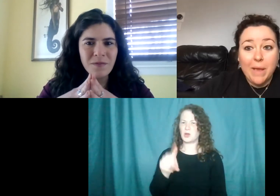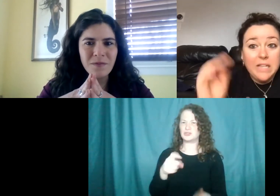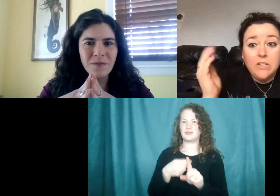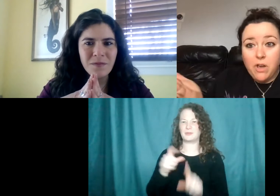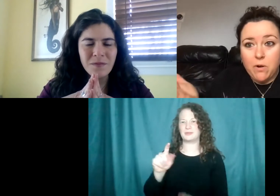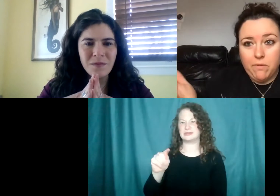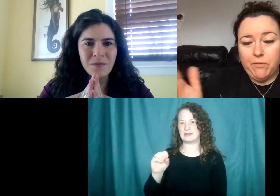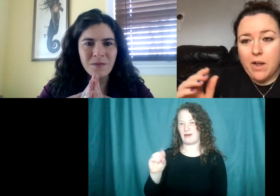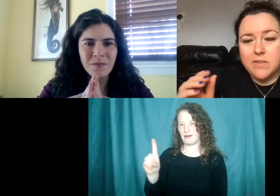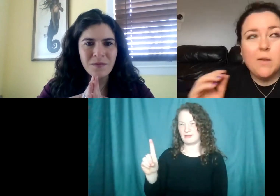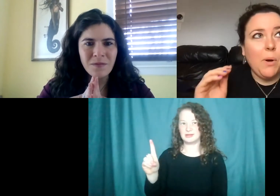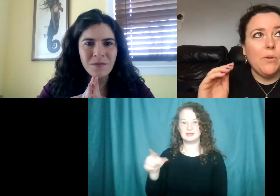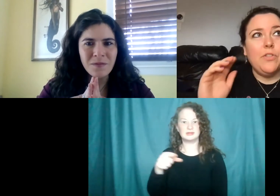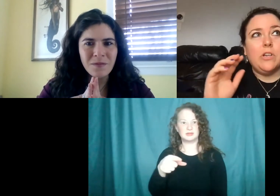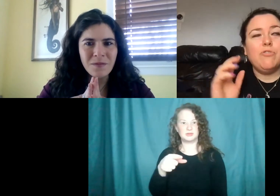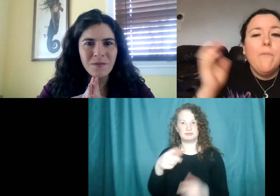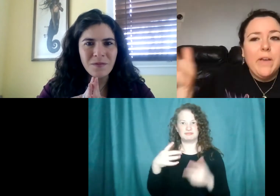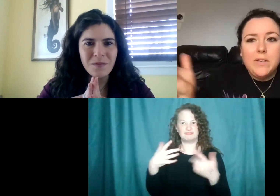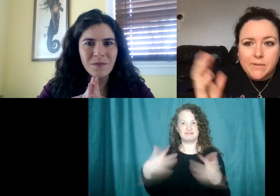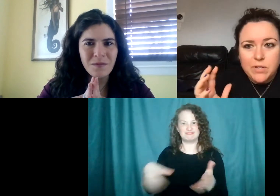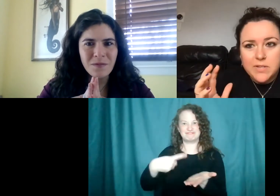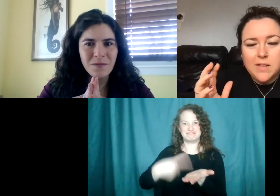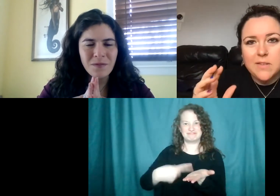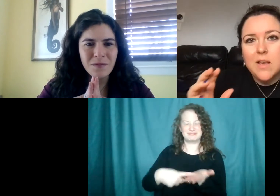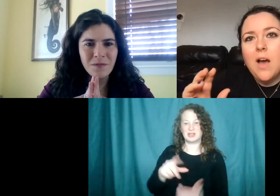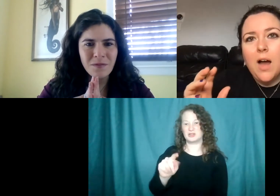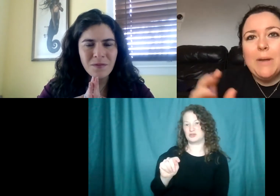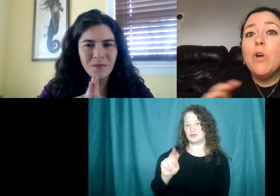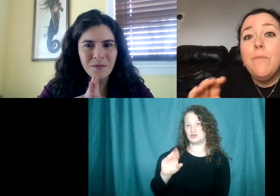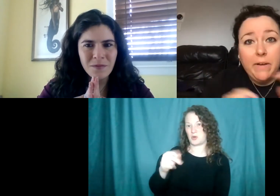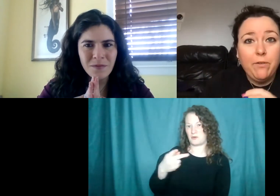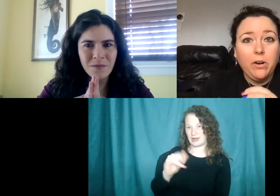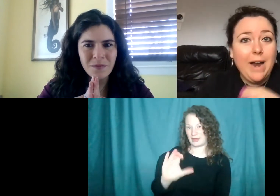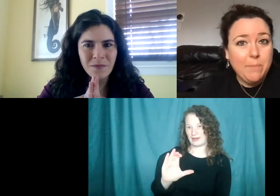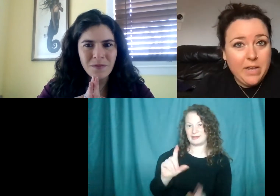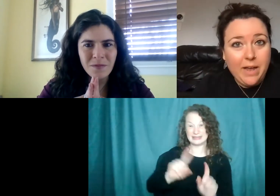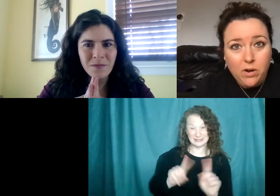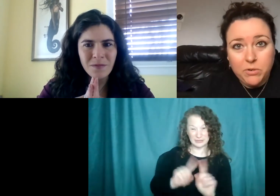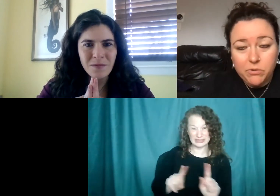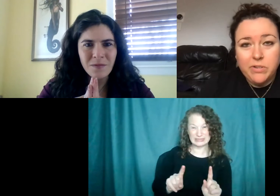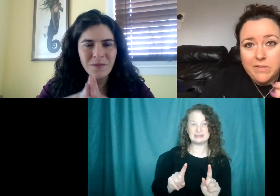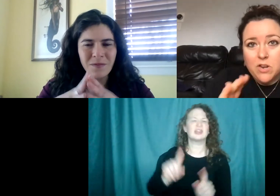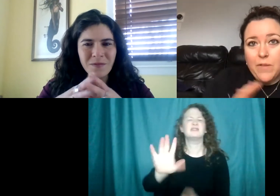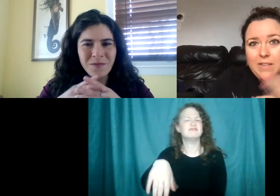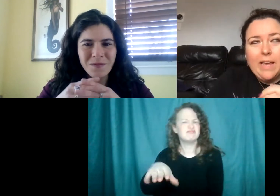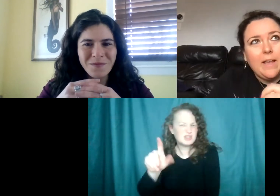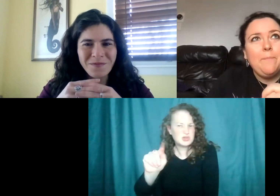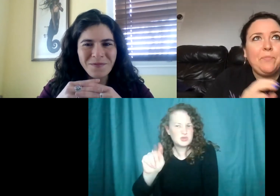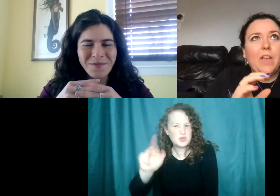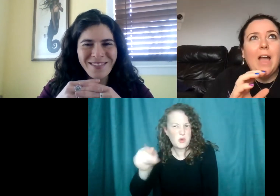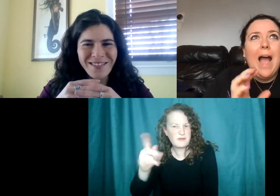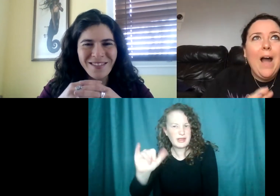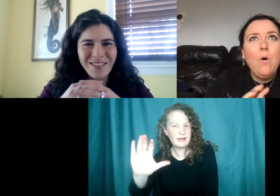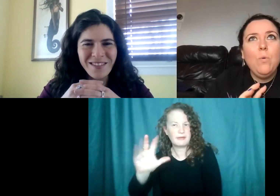You've basically just gone over for us both the trophic differences, and trophic, for anybody at home who doesn't know, that's